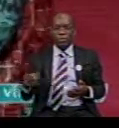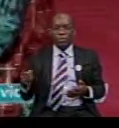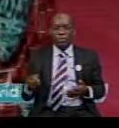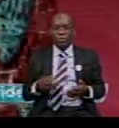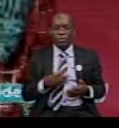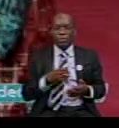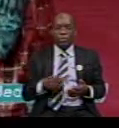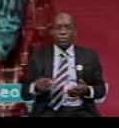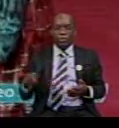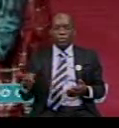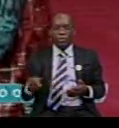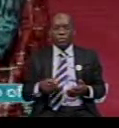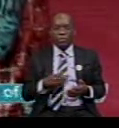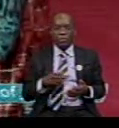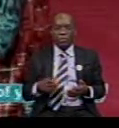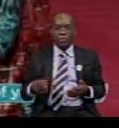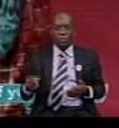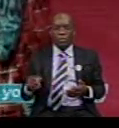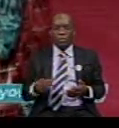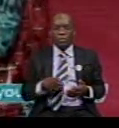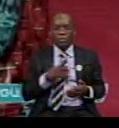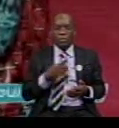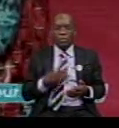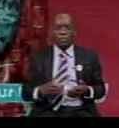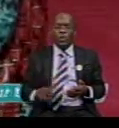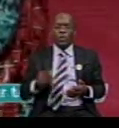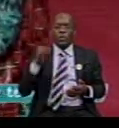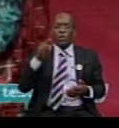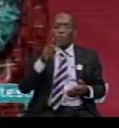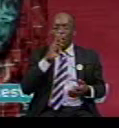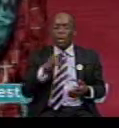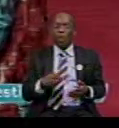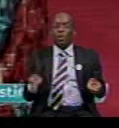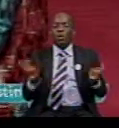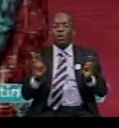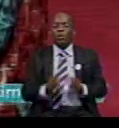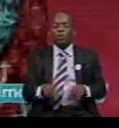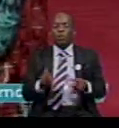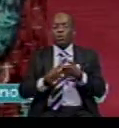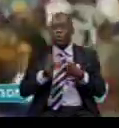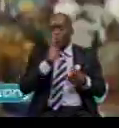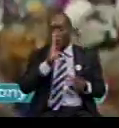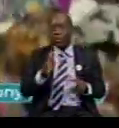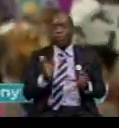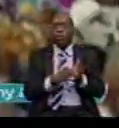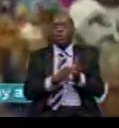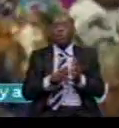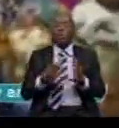Thank you.